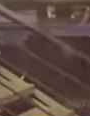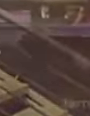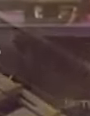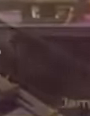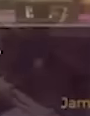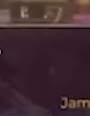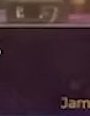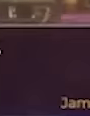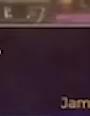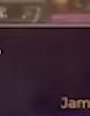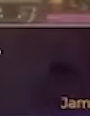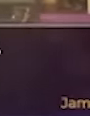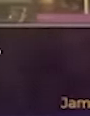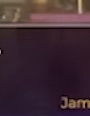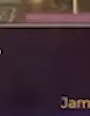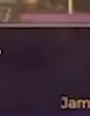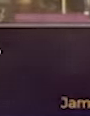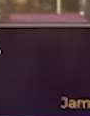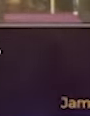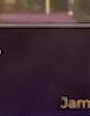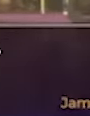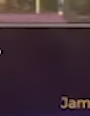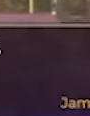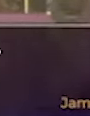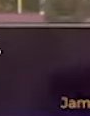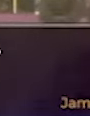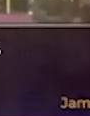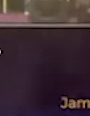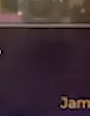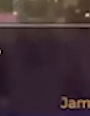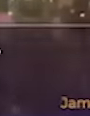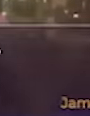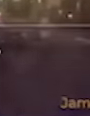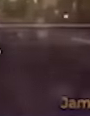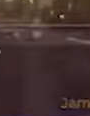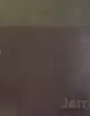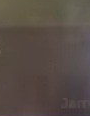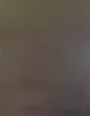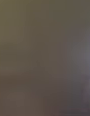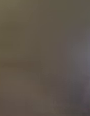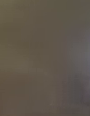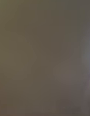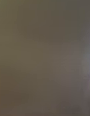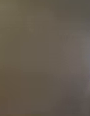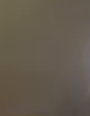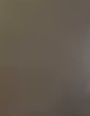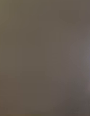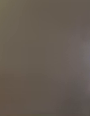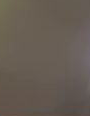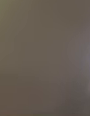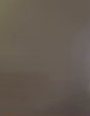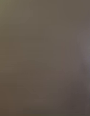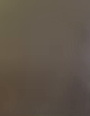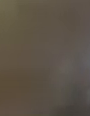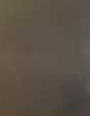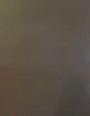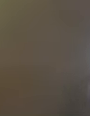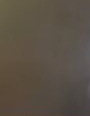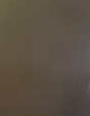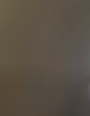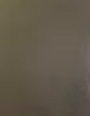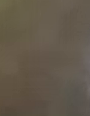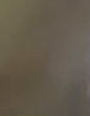prayer of the righteous availeth much. He now uses an individual to personify the power of prayer. He